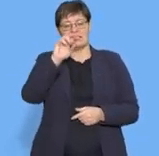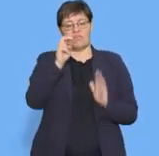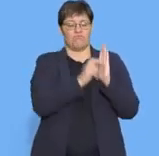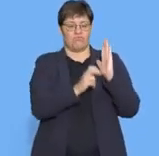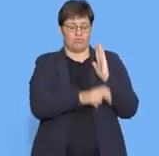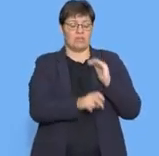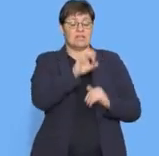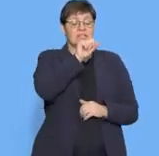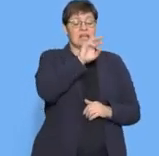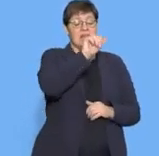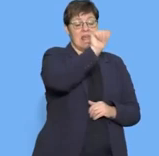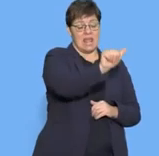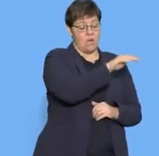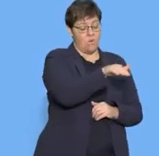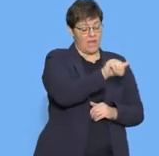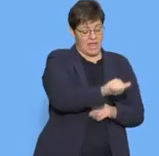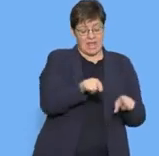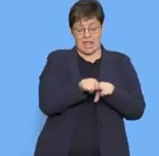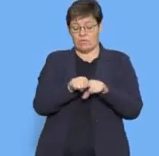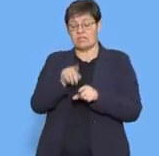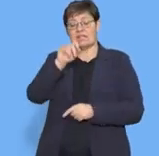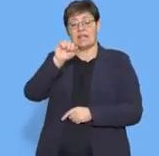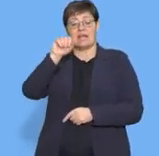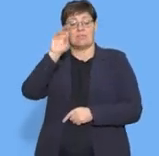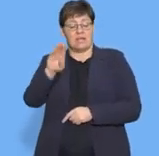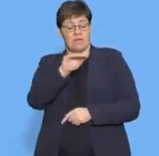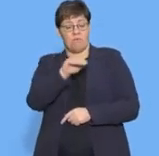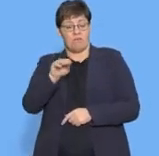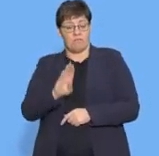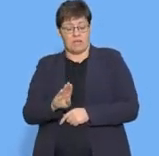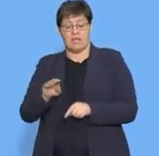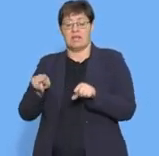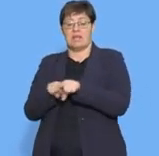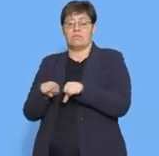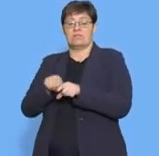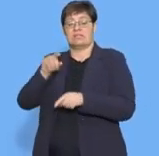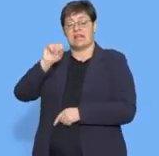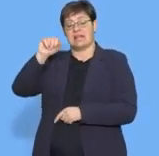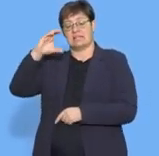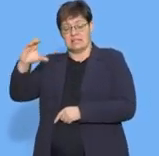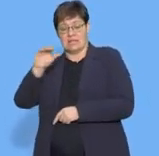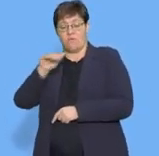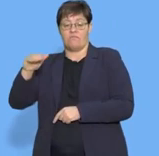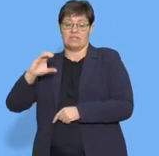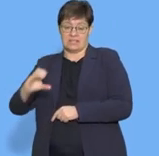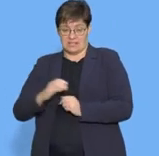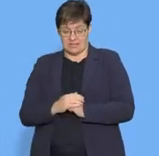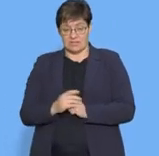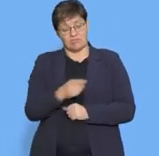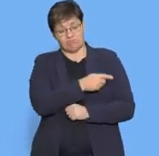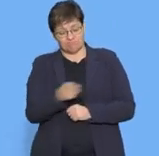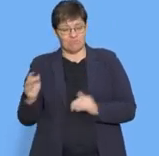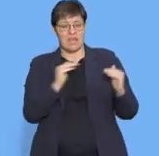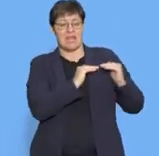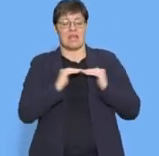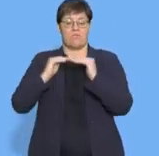sine rule. We've proved that sine A over A equals to sine B over B, and that's equal to sine C over C, so they